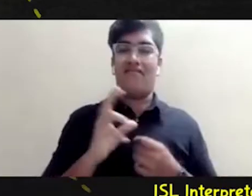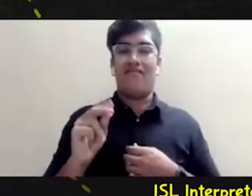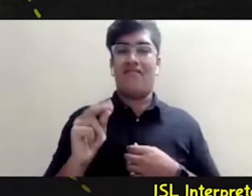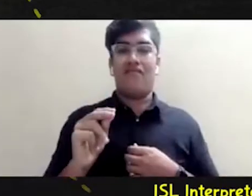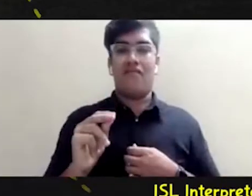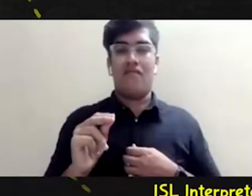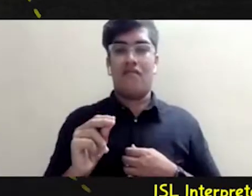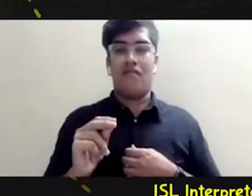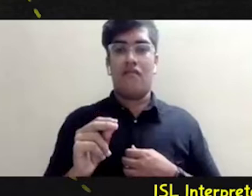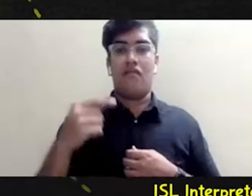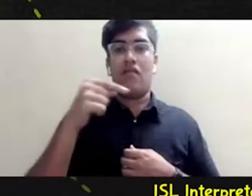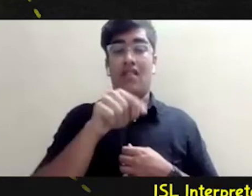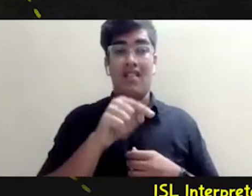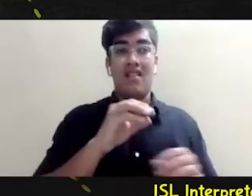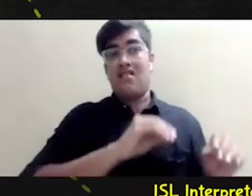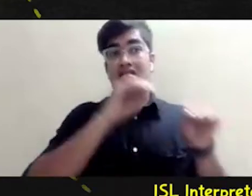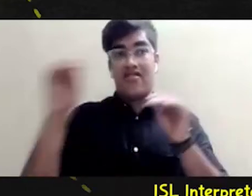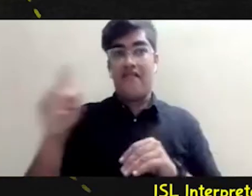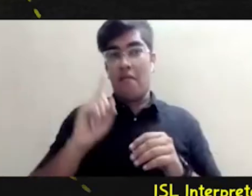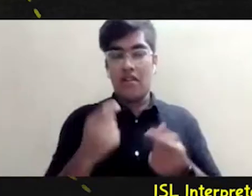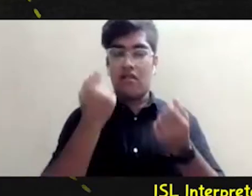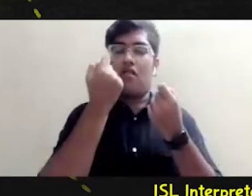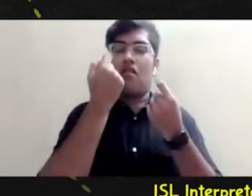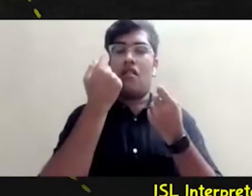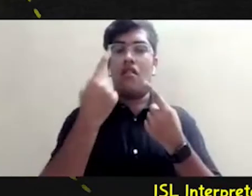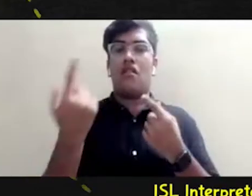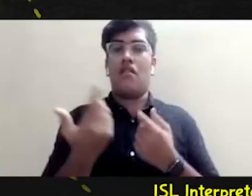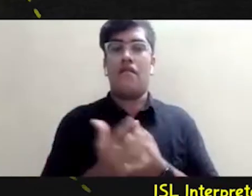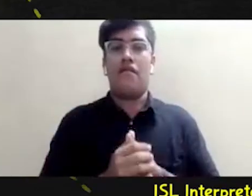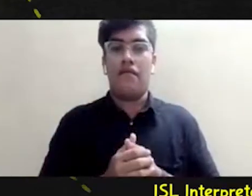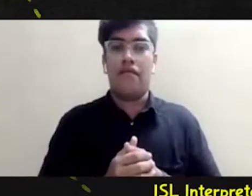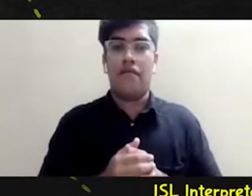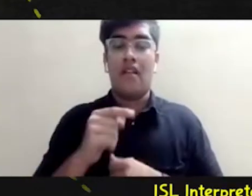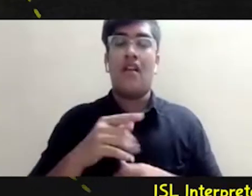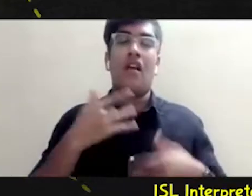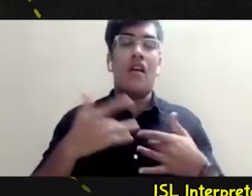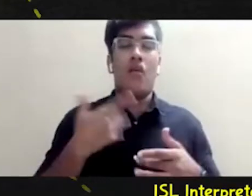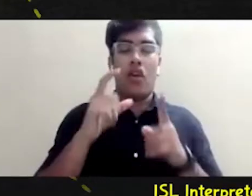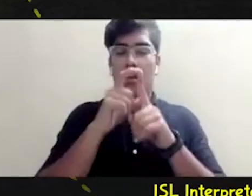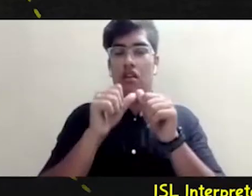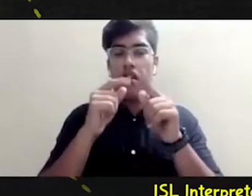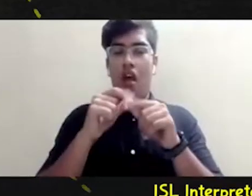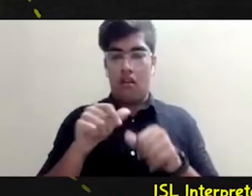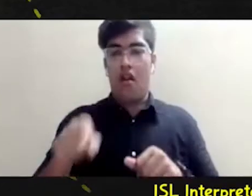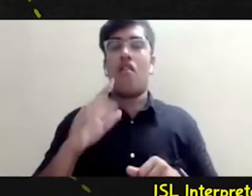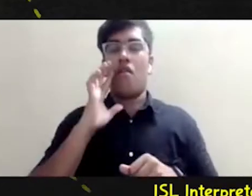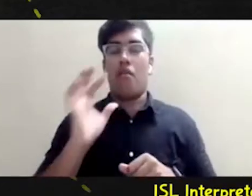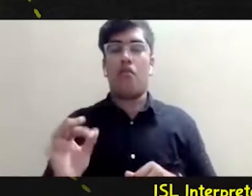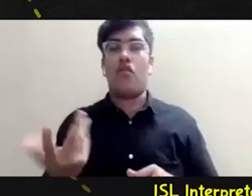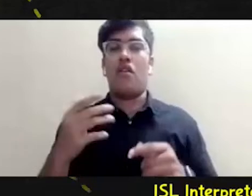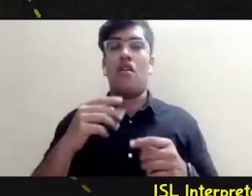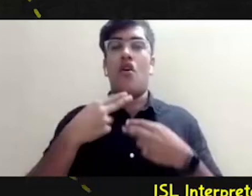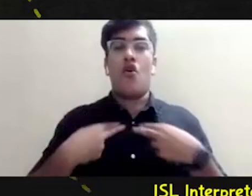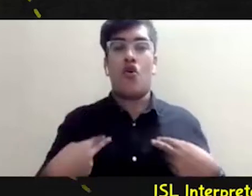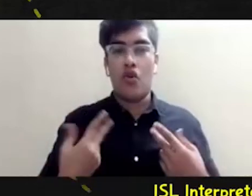shift requires then an understanding that, and here, interestingly, data comes in handy, right? I think the Supreme Court, in all of its